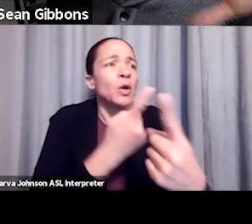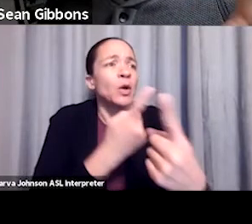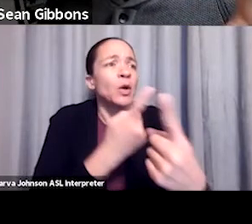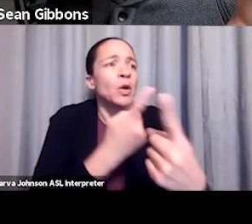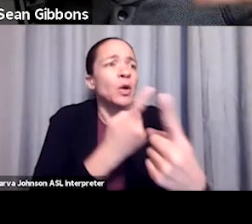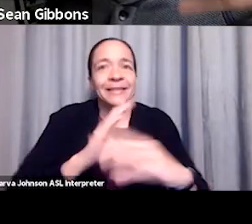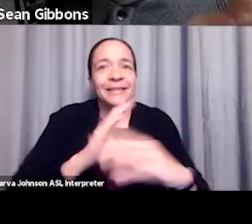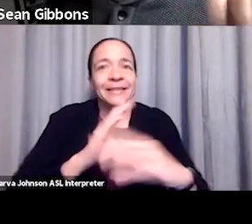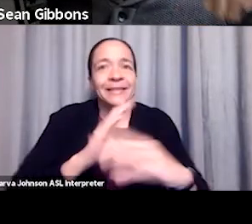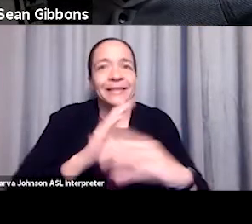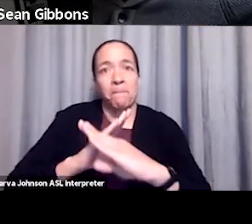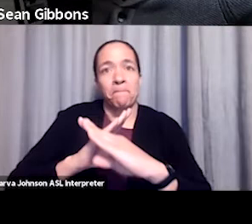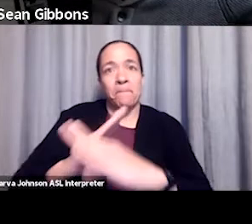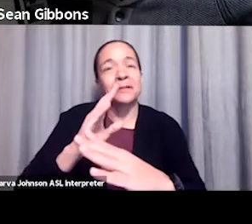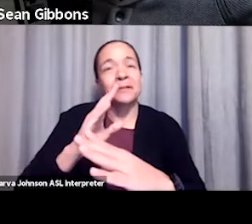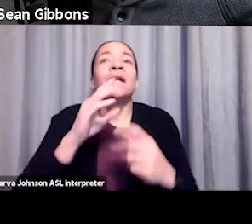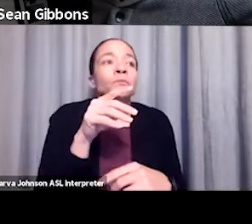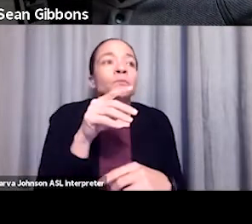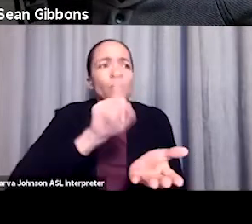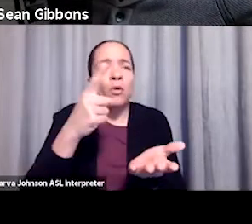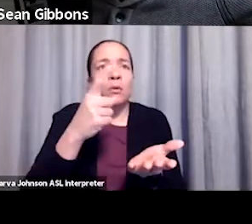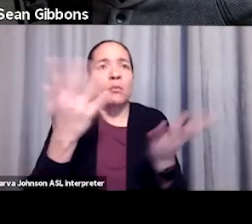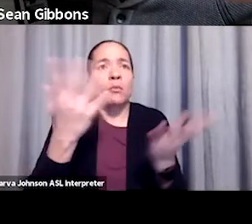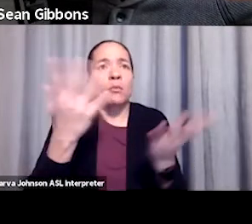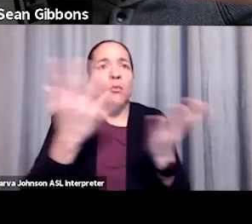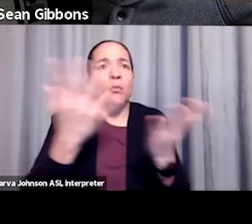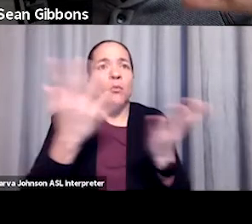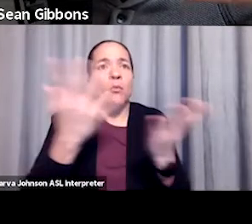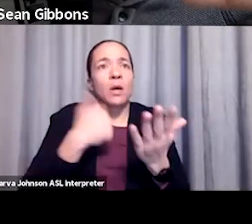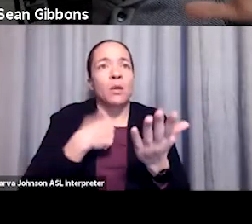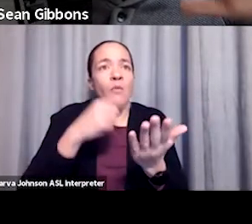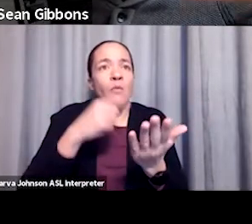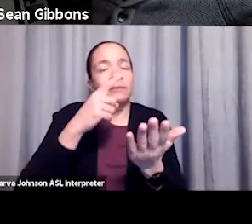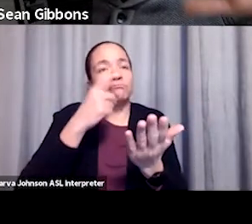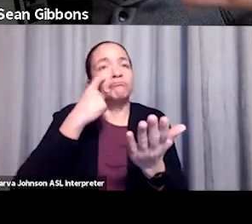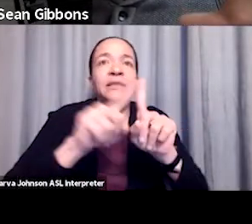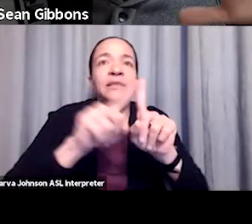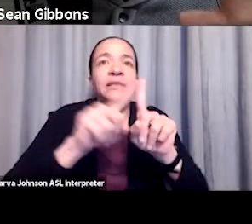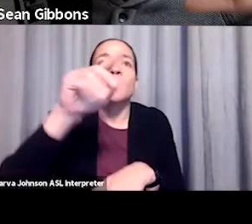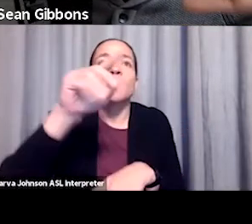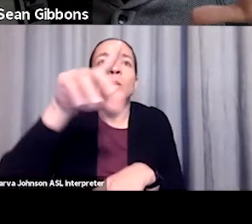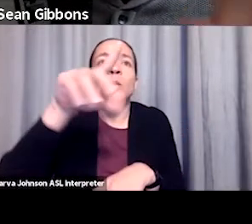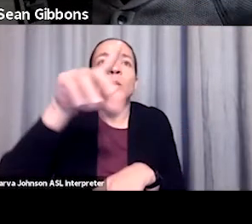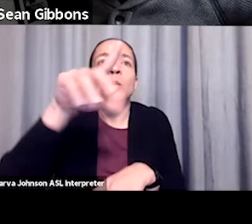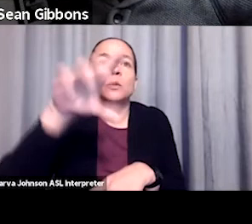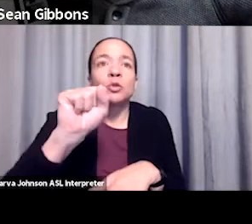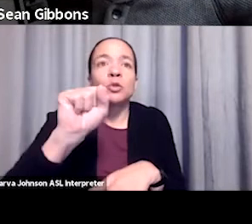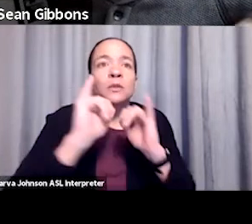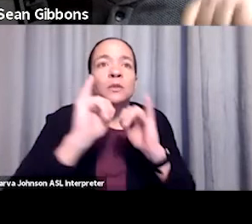what we learned, but also some real practical, tactical tools of how you might change the way you work, how to operationalize your